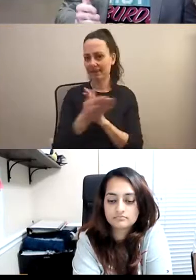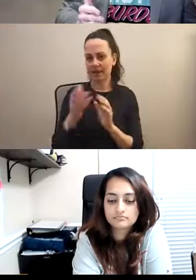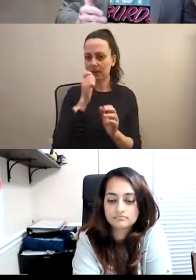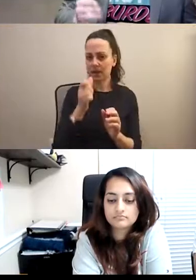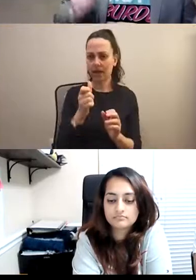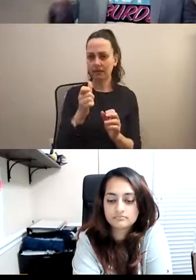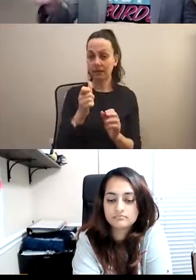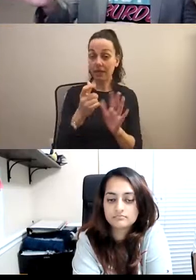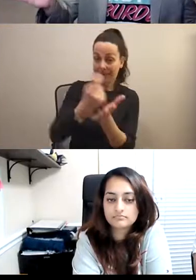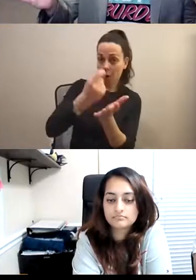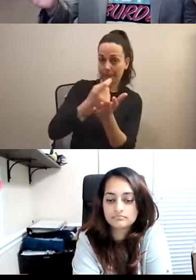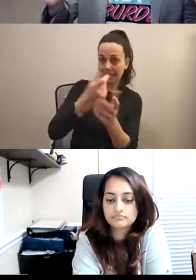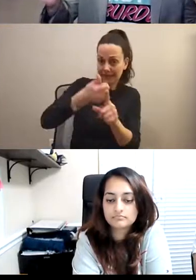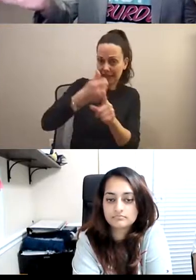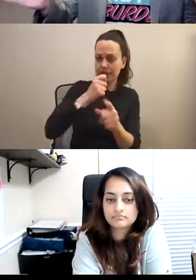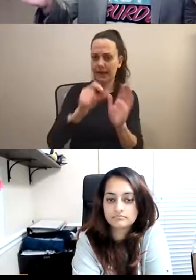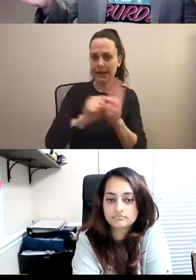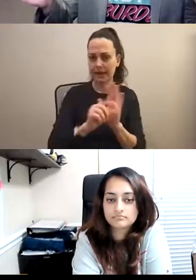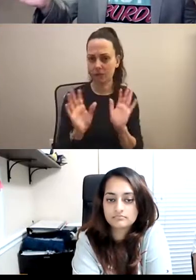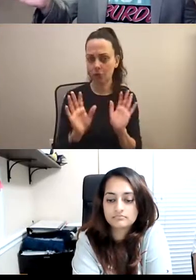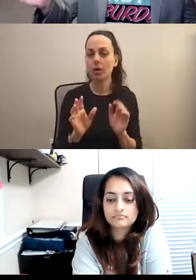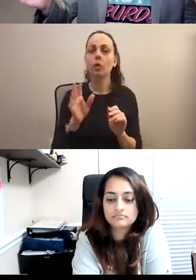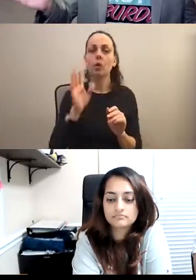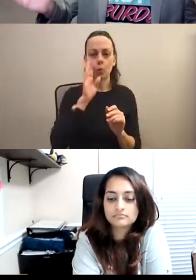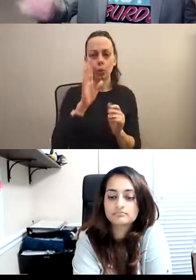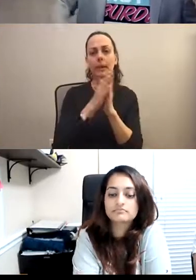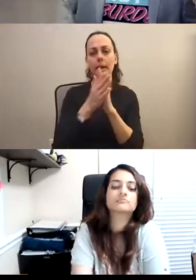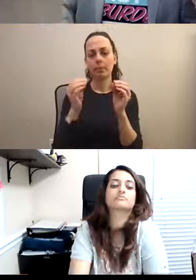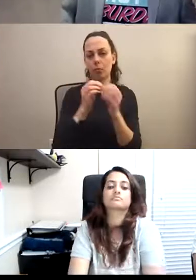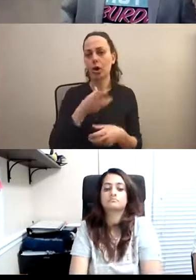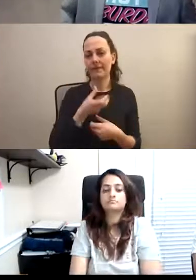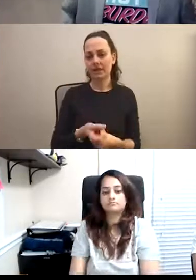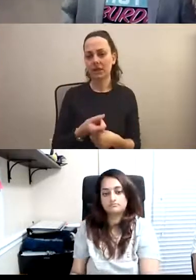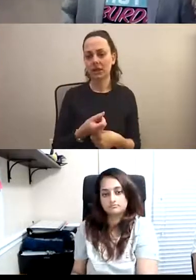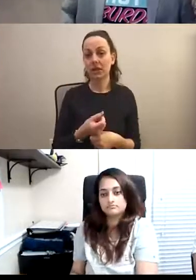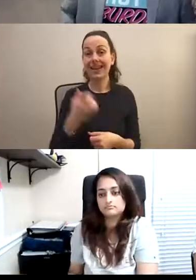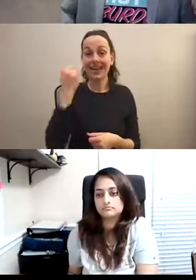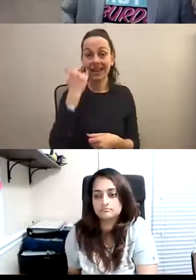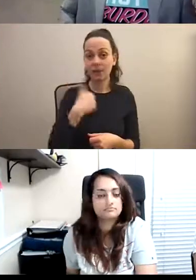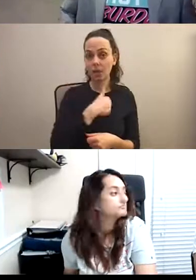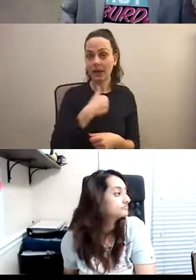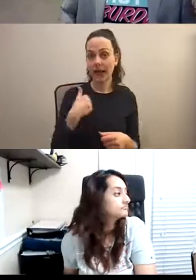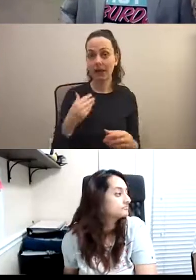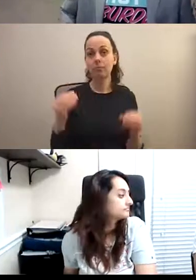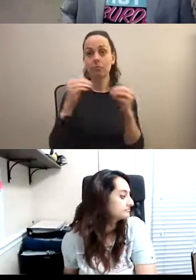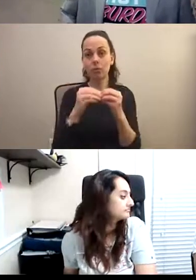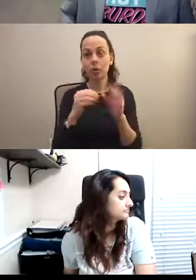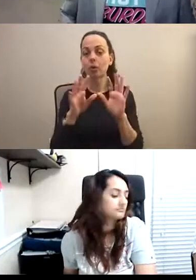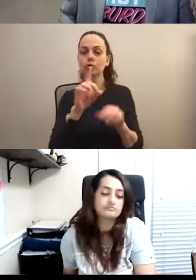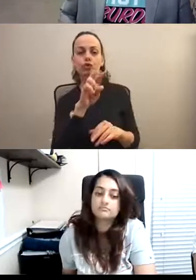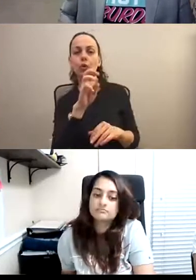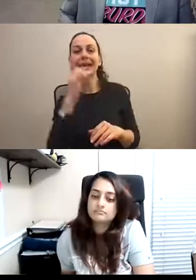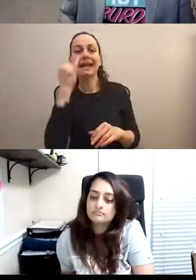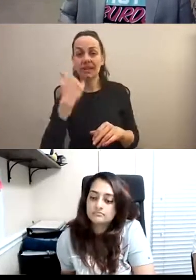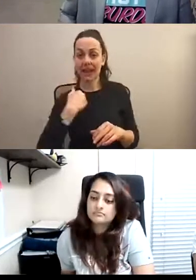therapy. I mean, that will make you more confident than you realize. If only we had more disabled therapists though. Like I've been to therapy and it's